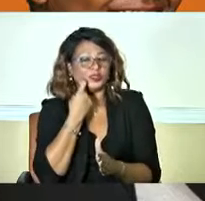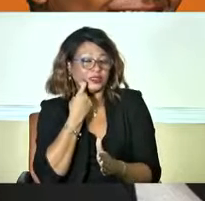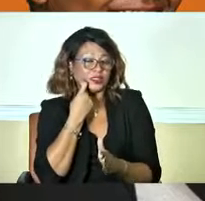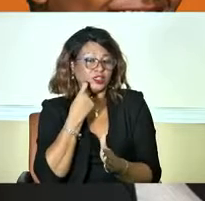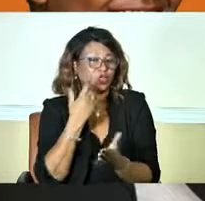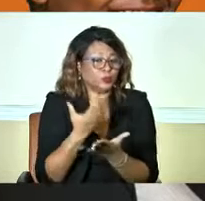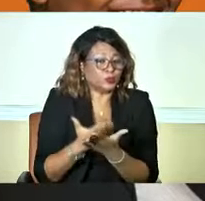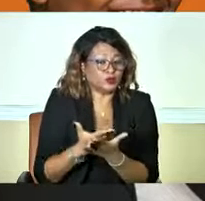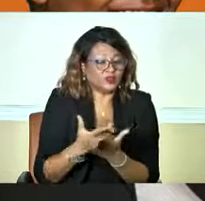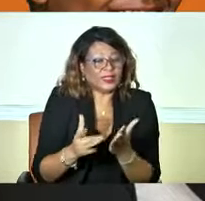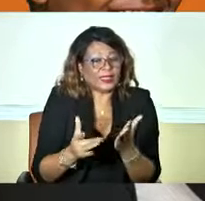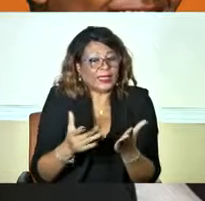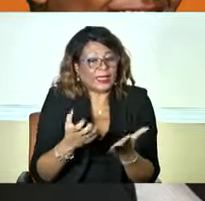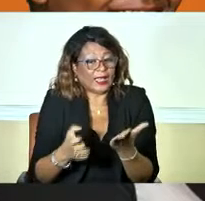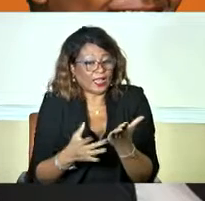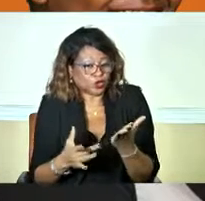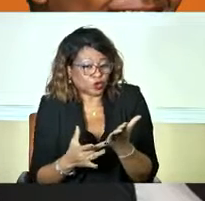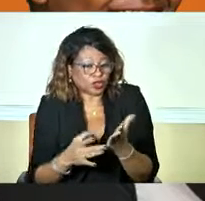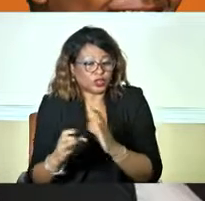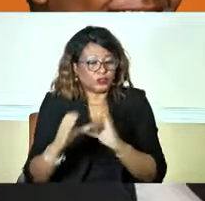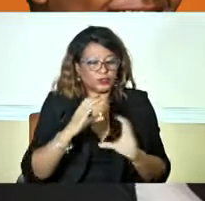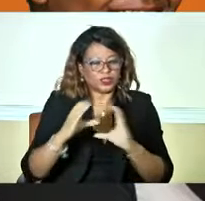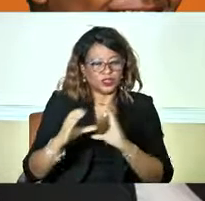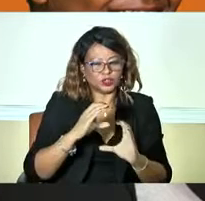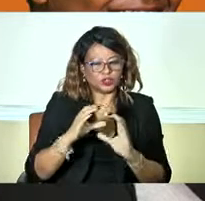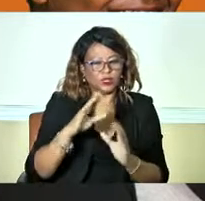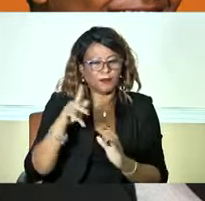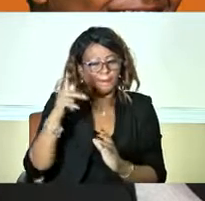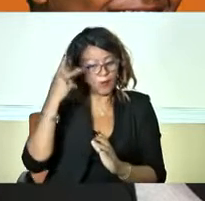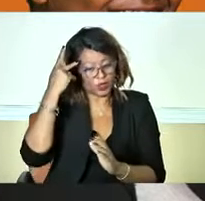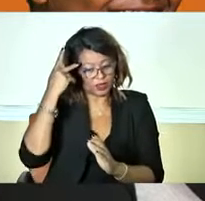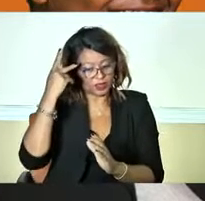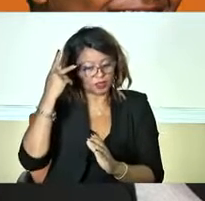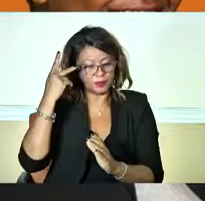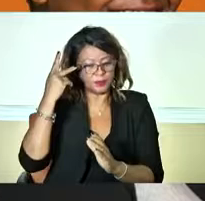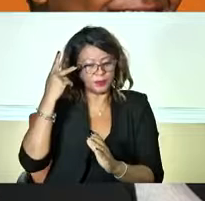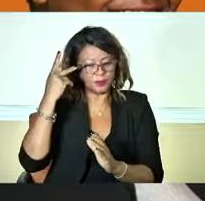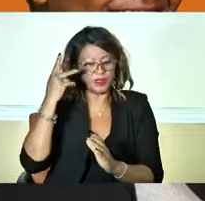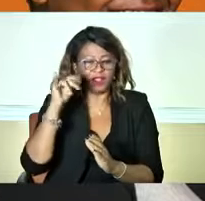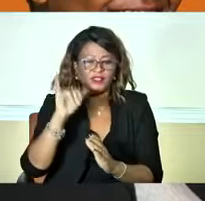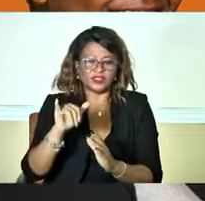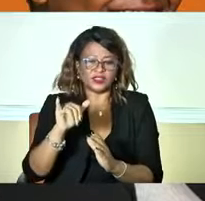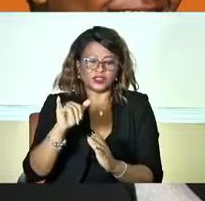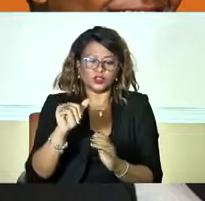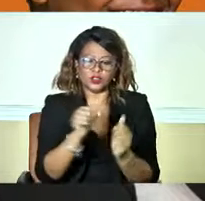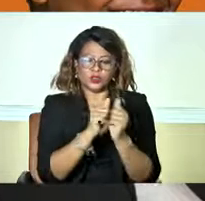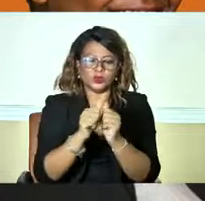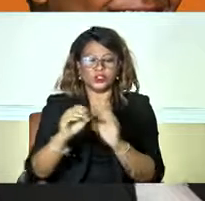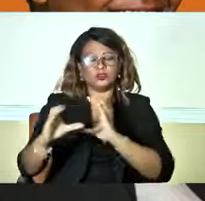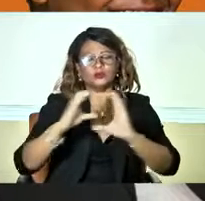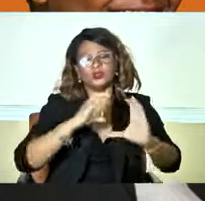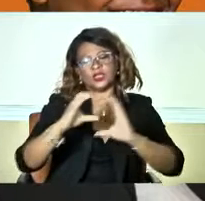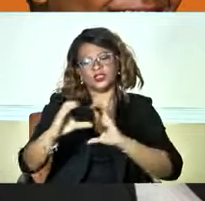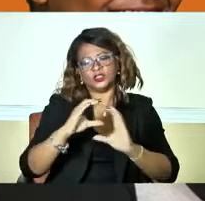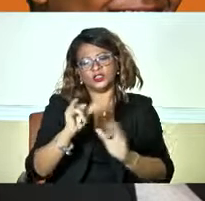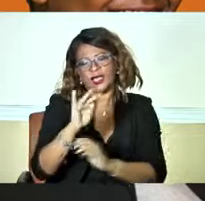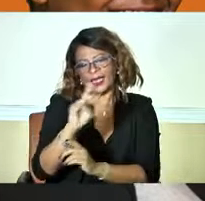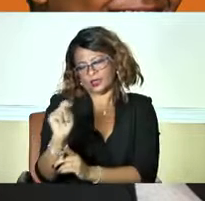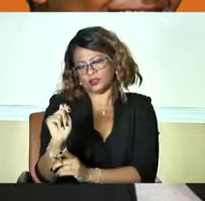approved Electronic Communication Policy document. This is in accordance with the Communication